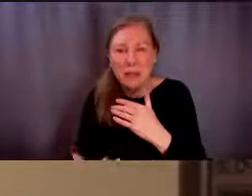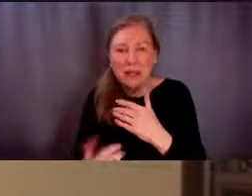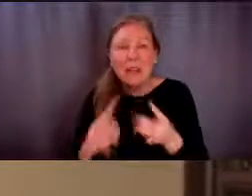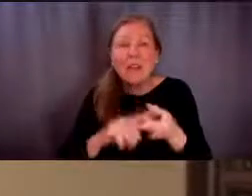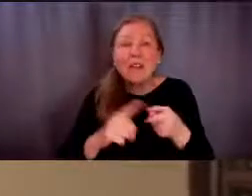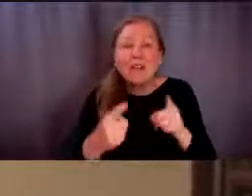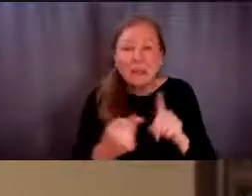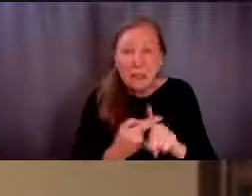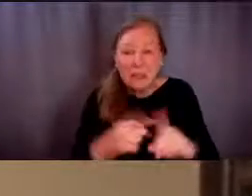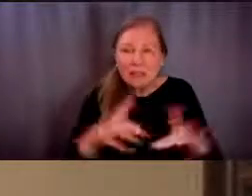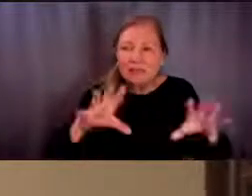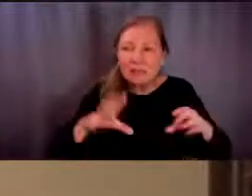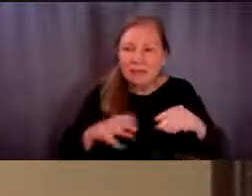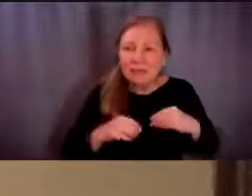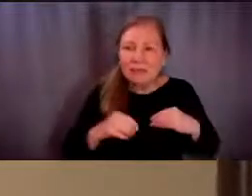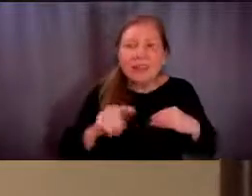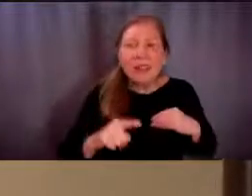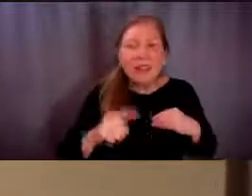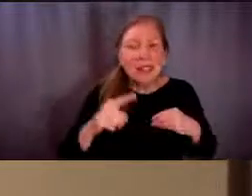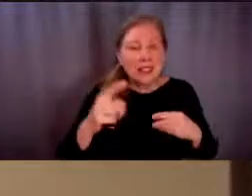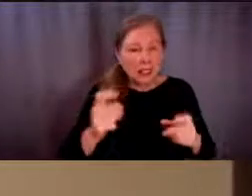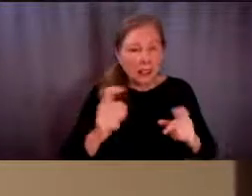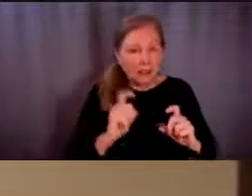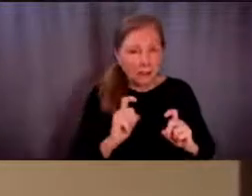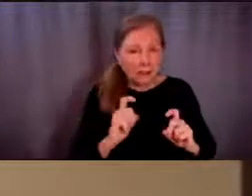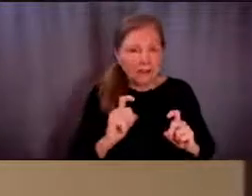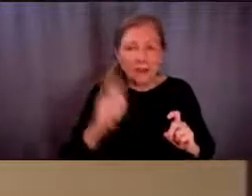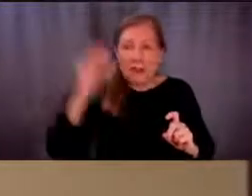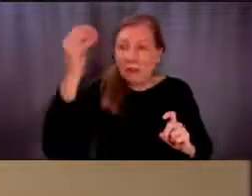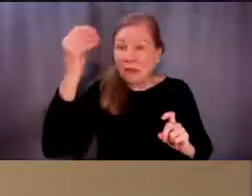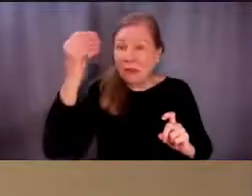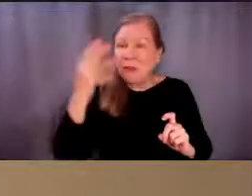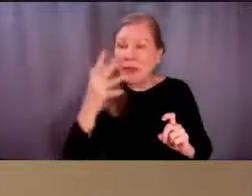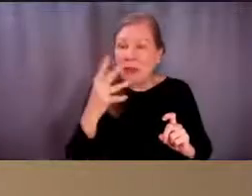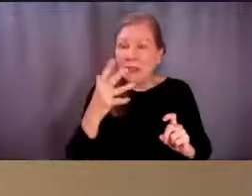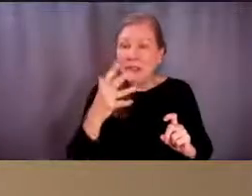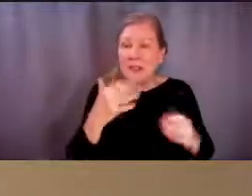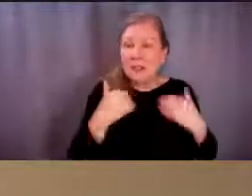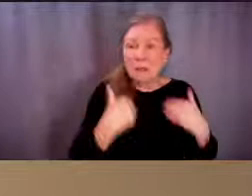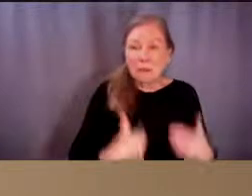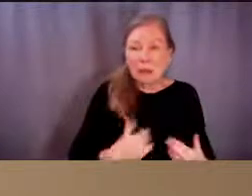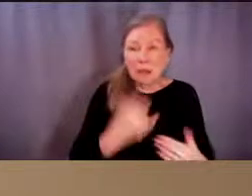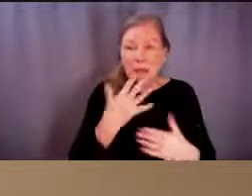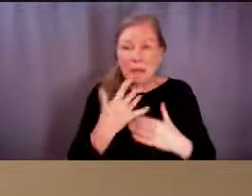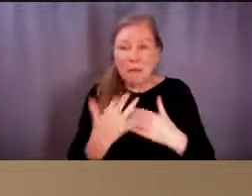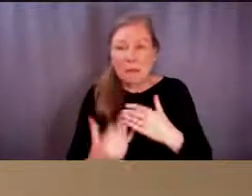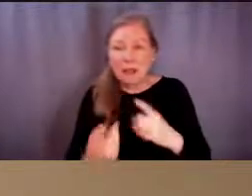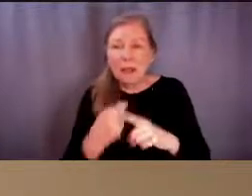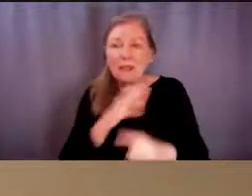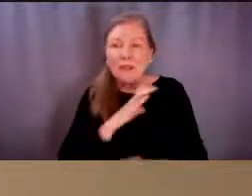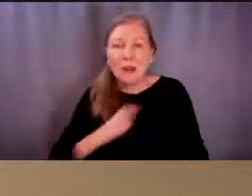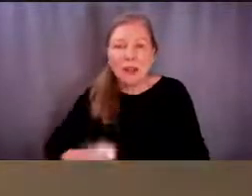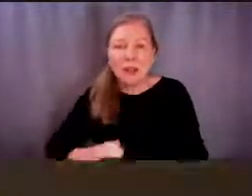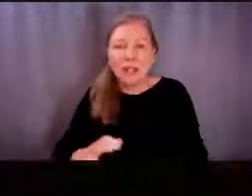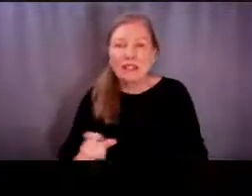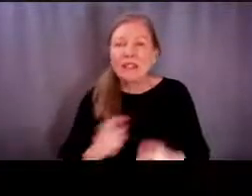of grace, the body and the blood of Christ given for you.